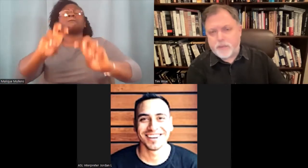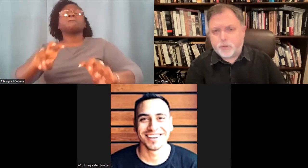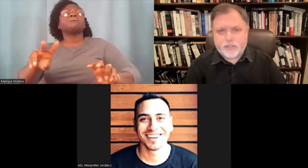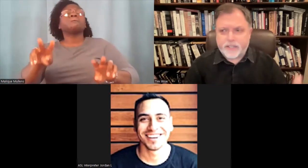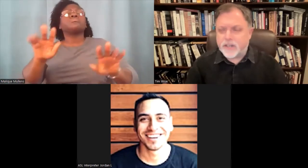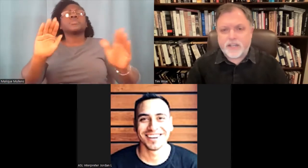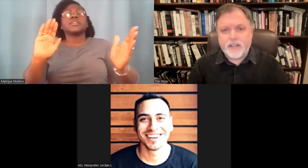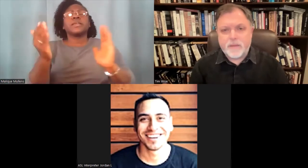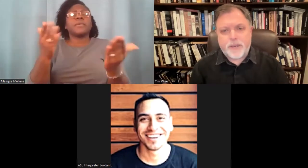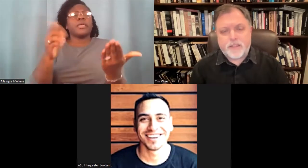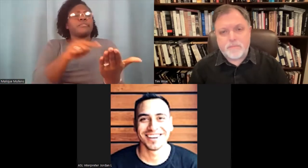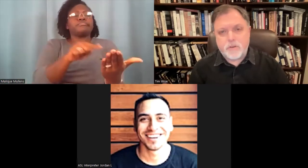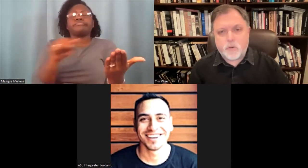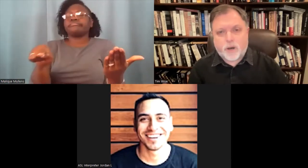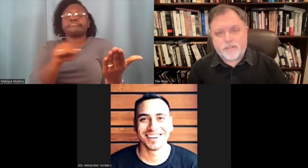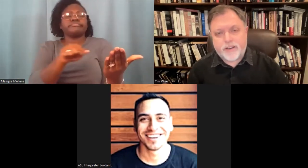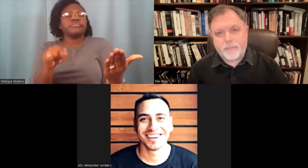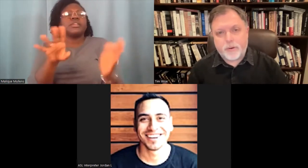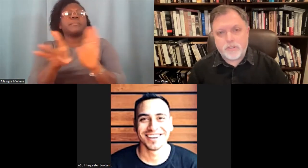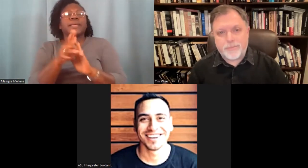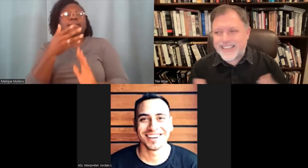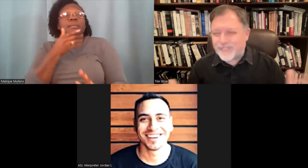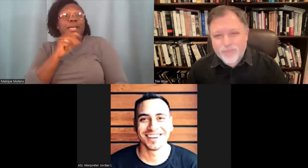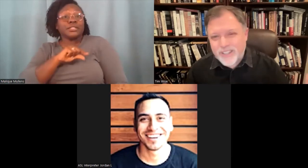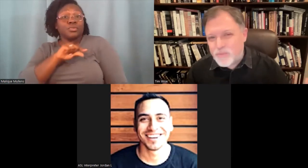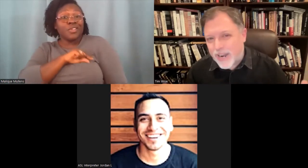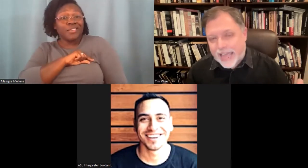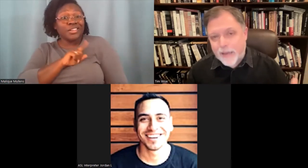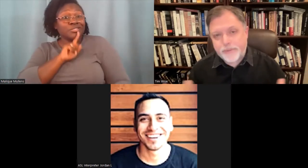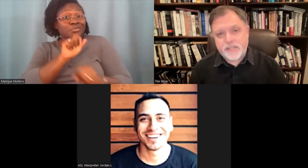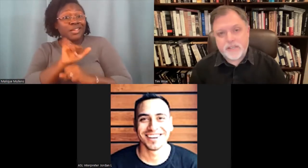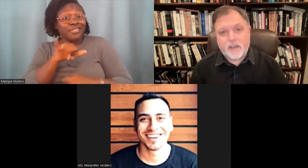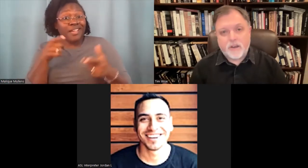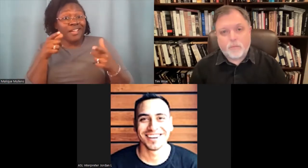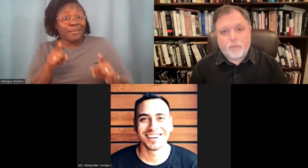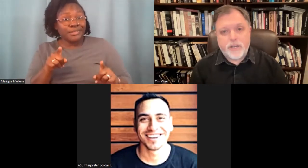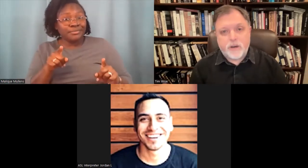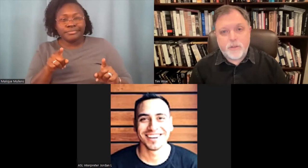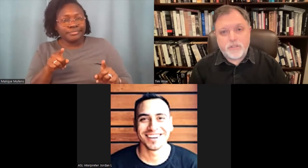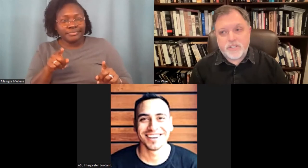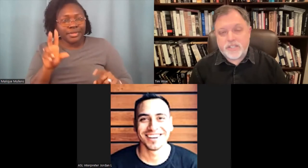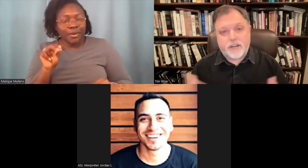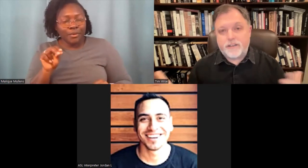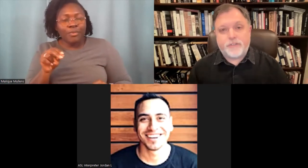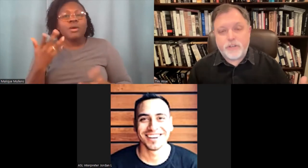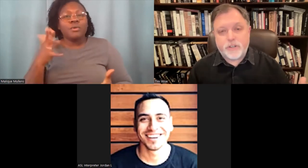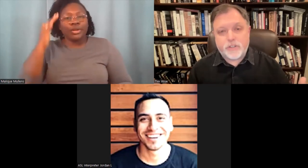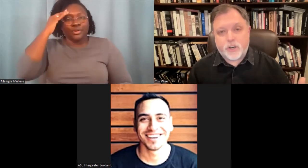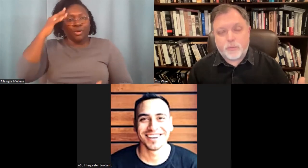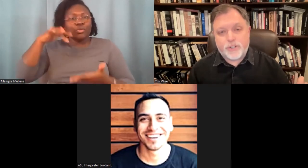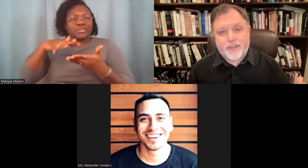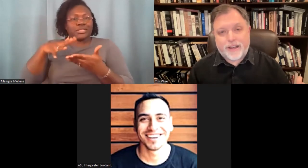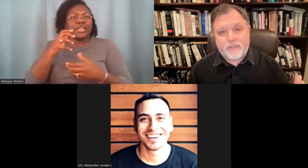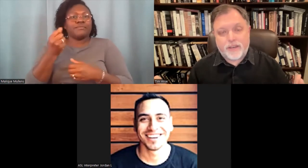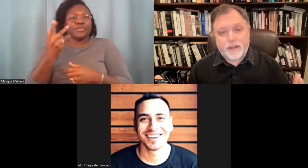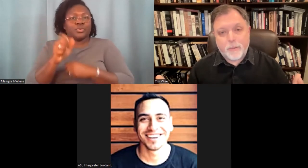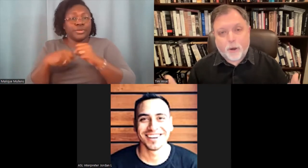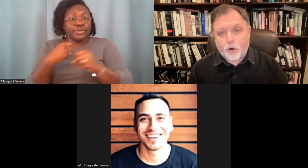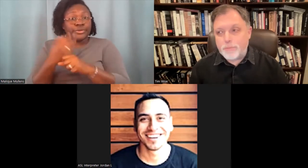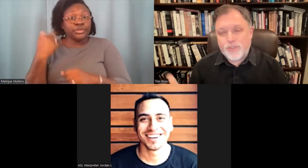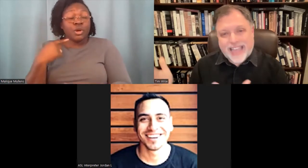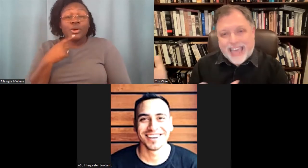other people and they're going to pick the most qualified person. But is that really what happens? Well, we know there was a study a few years ago which found